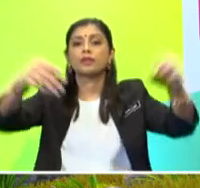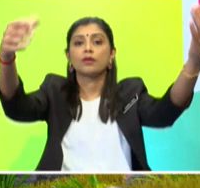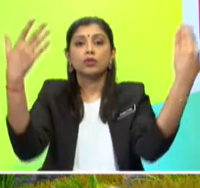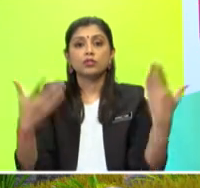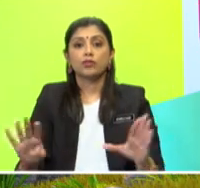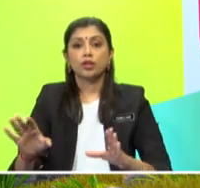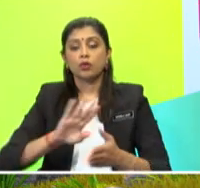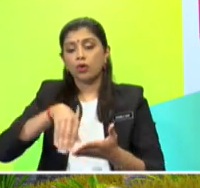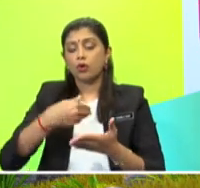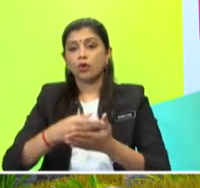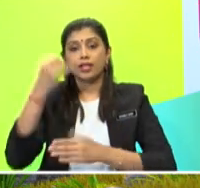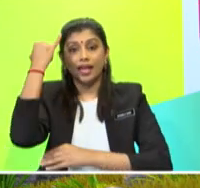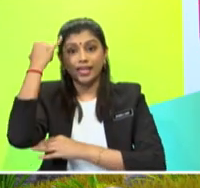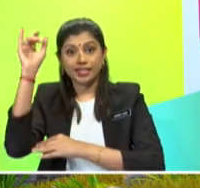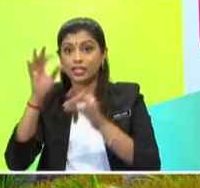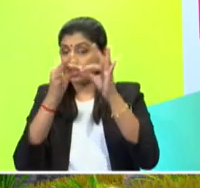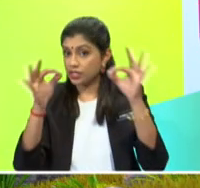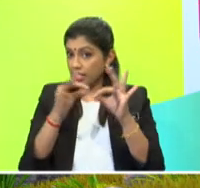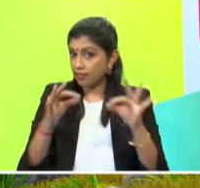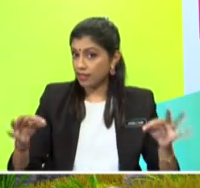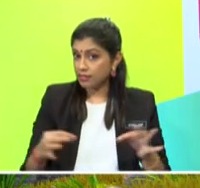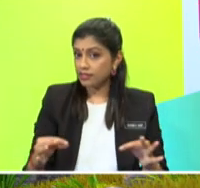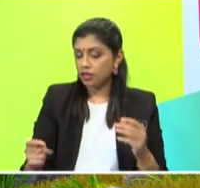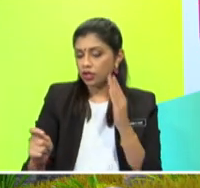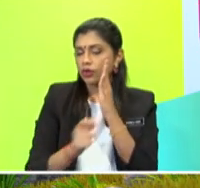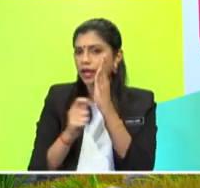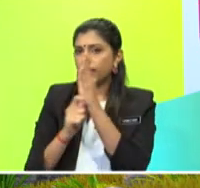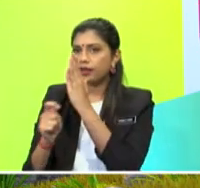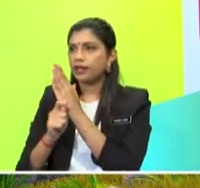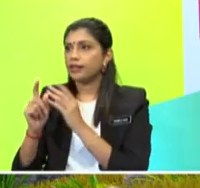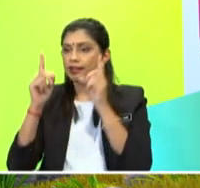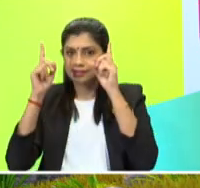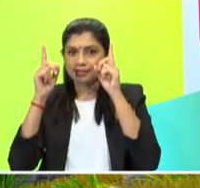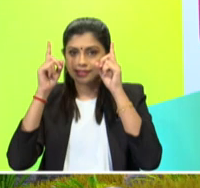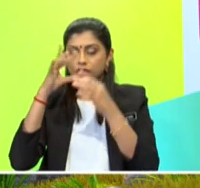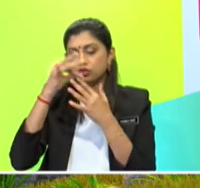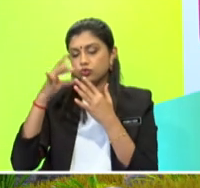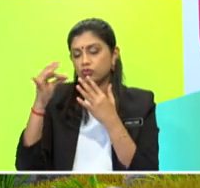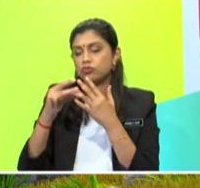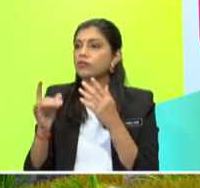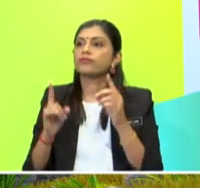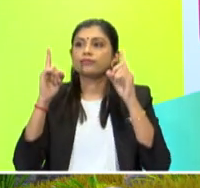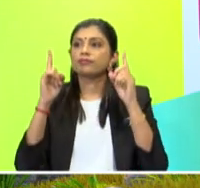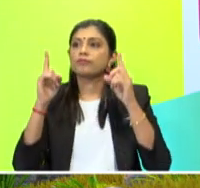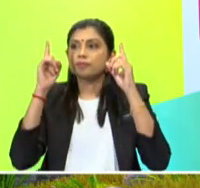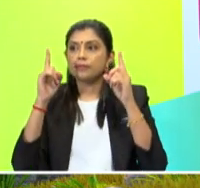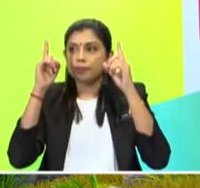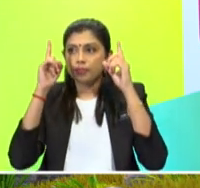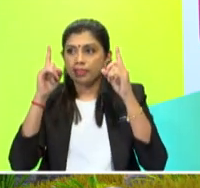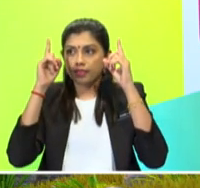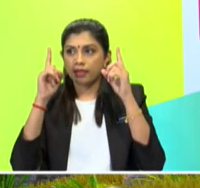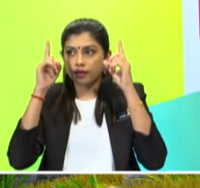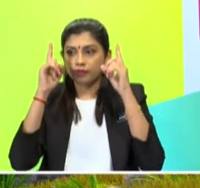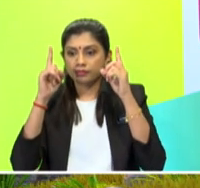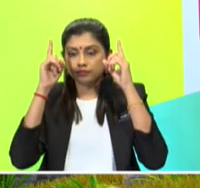cohesive devices. Well, I'm sure all of you are aware of this. So add it on in your sentence and start producing your paragraph.